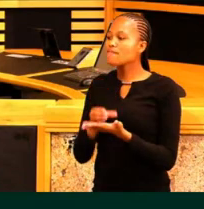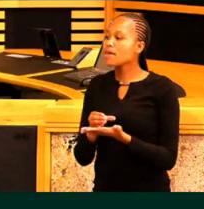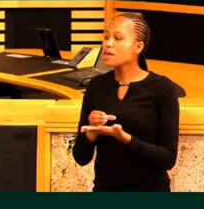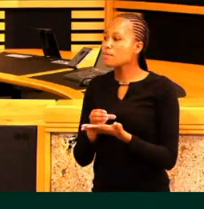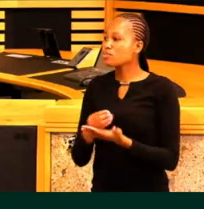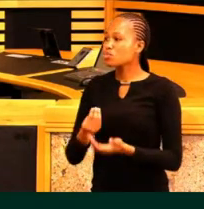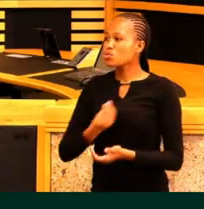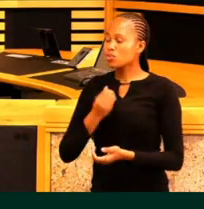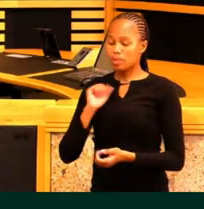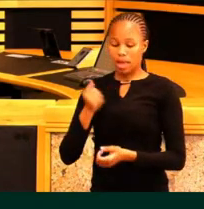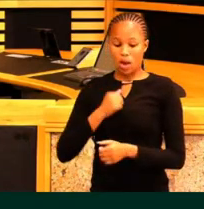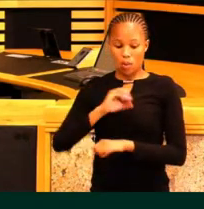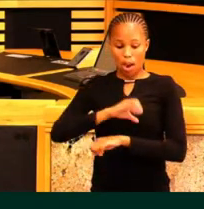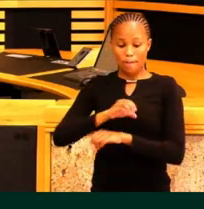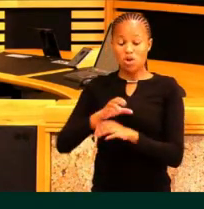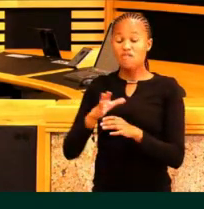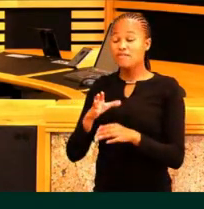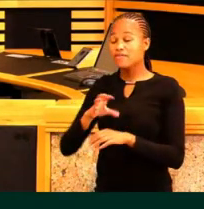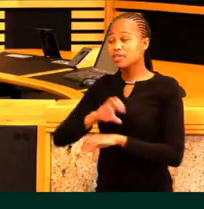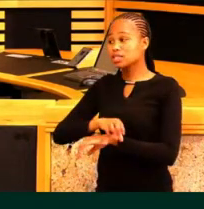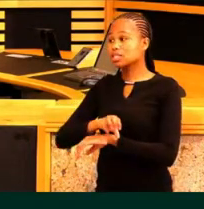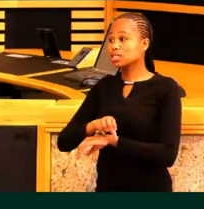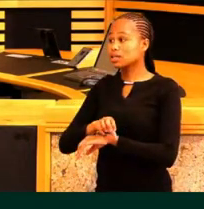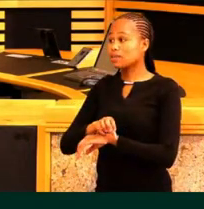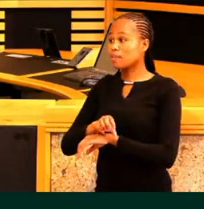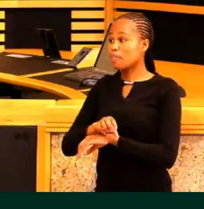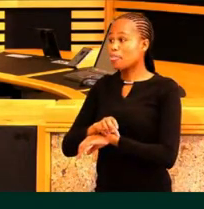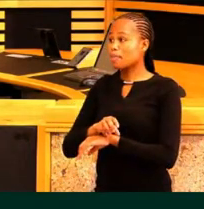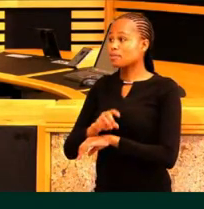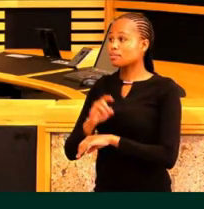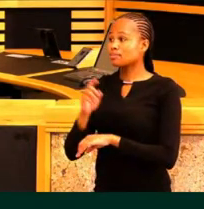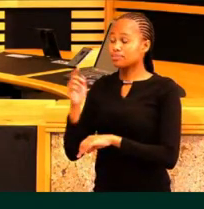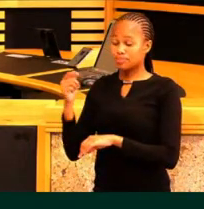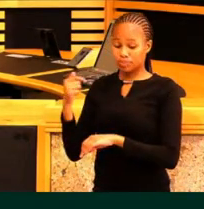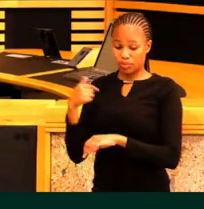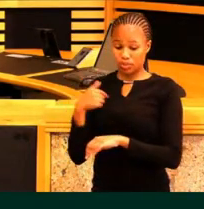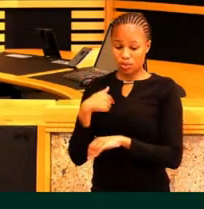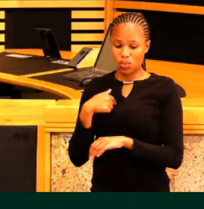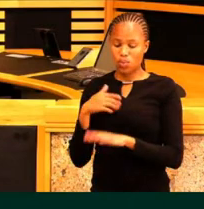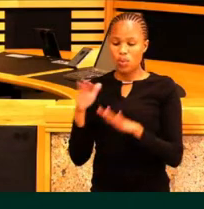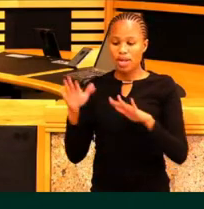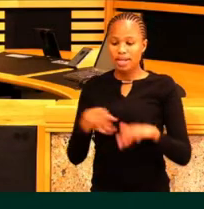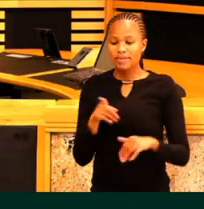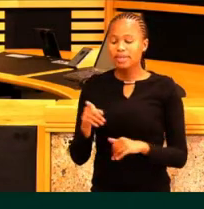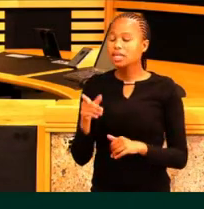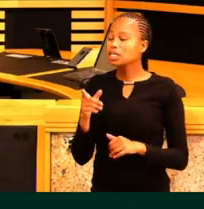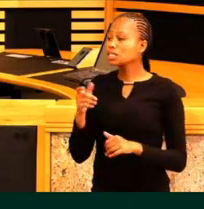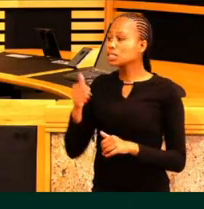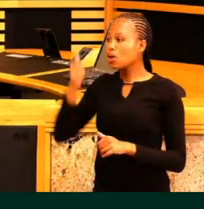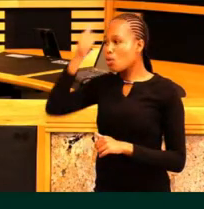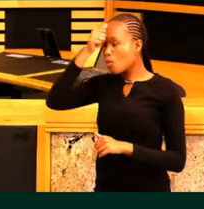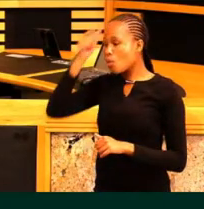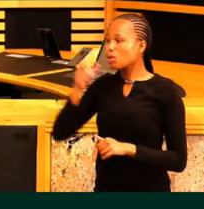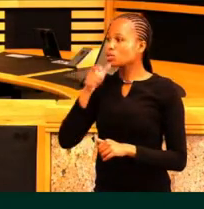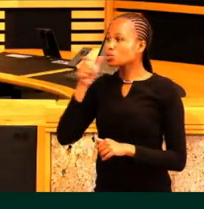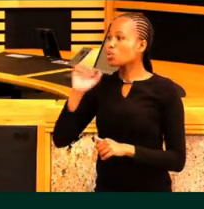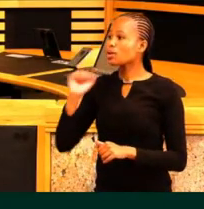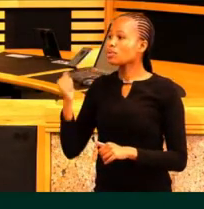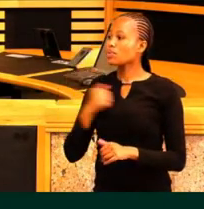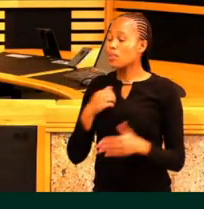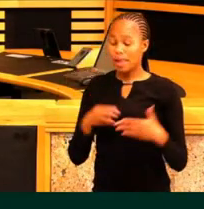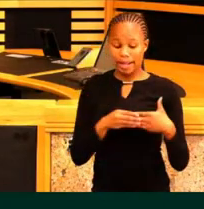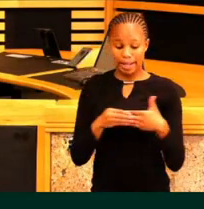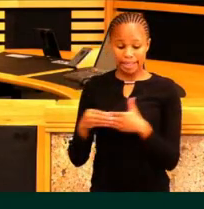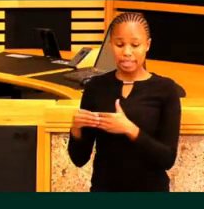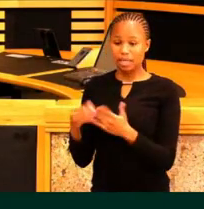to the Youth of our province that we live by this wise ways of our late leaders and today